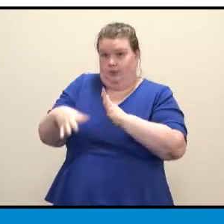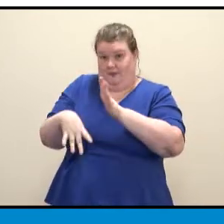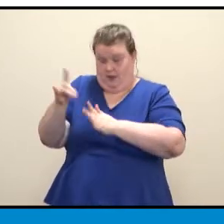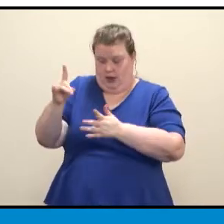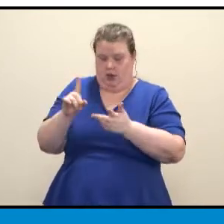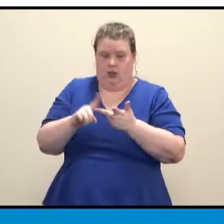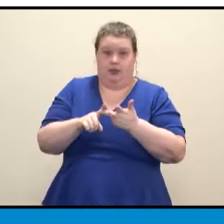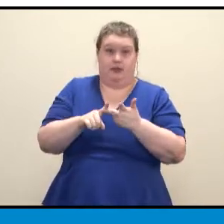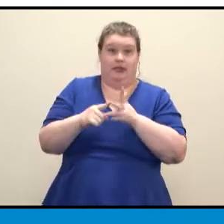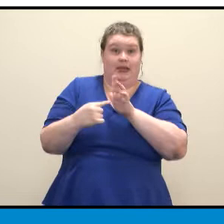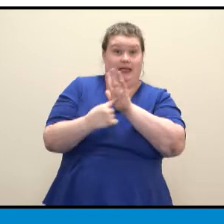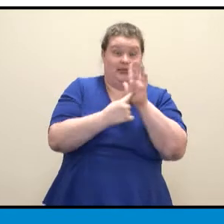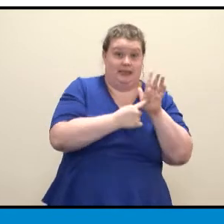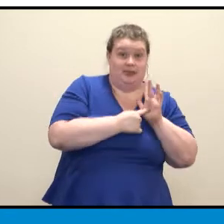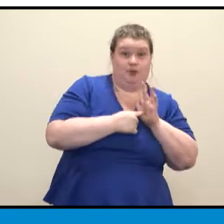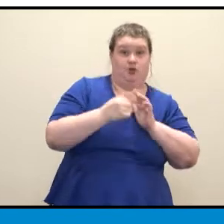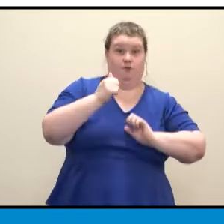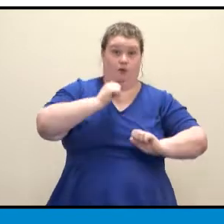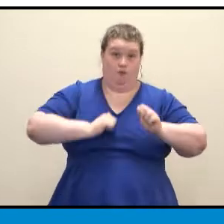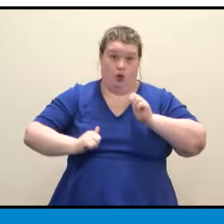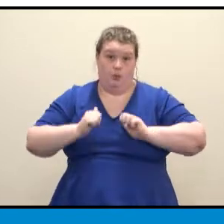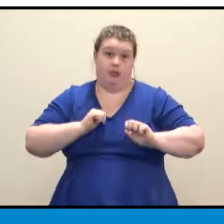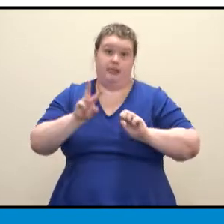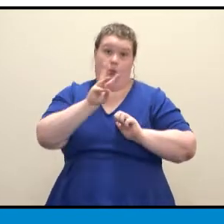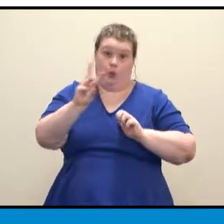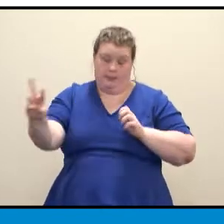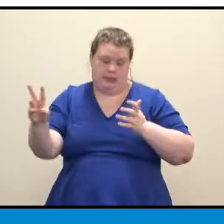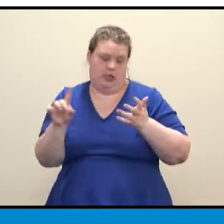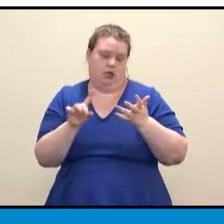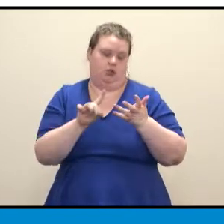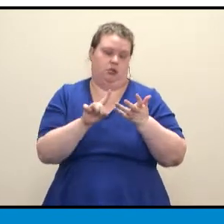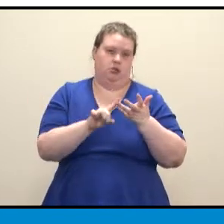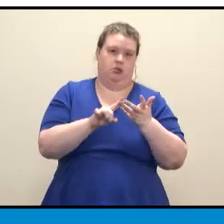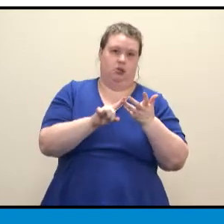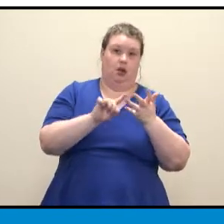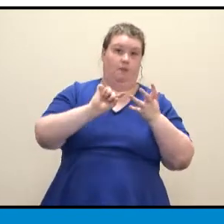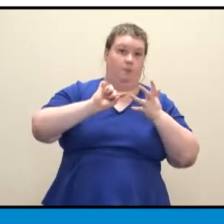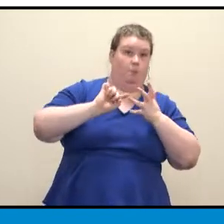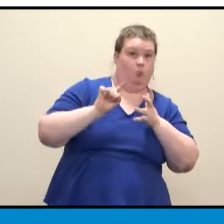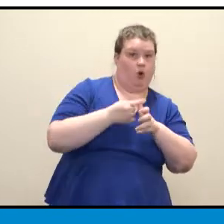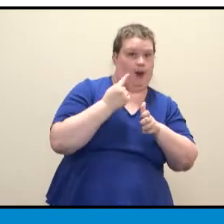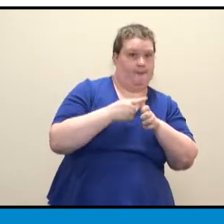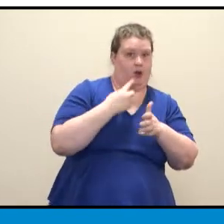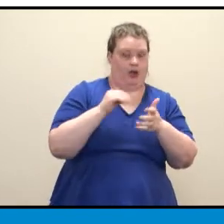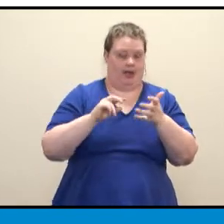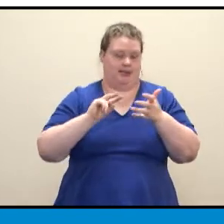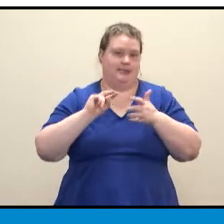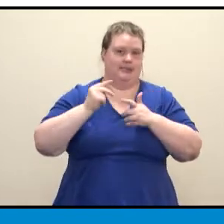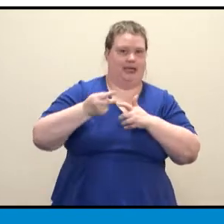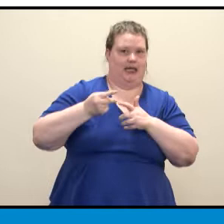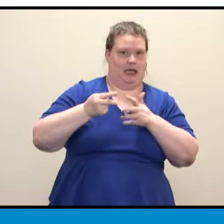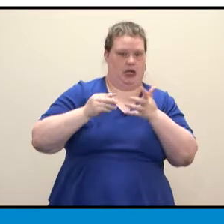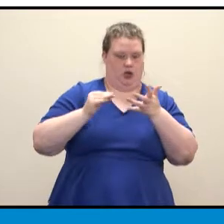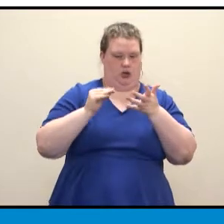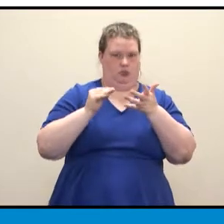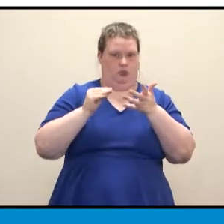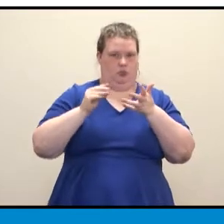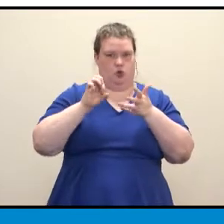exhibits, performances, and websites or documentaries. Additionally, they submit a process paper and an annotated